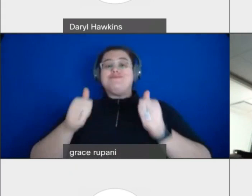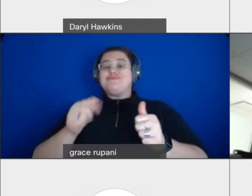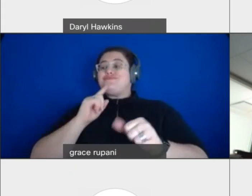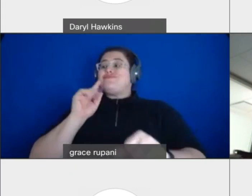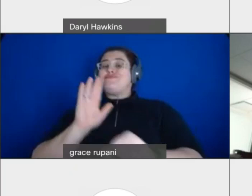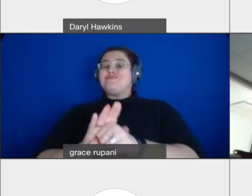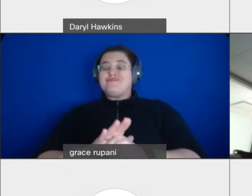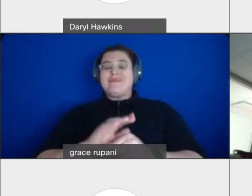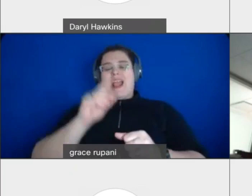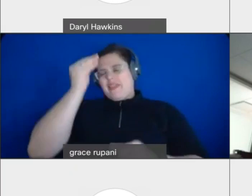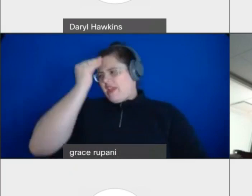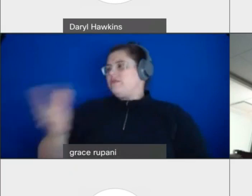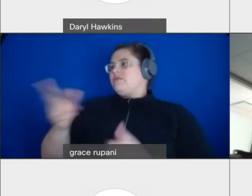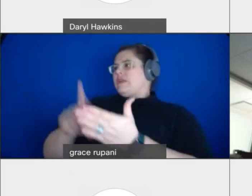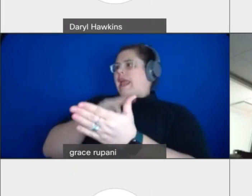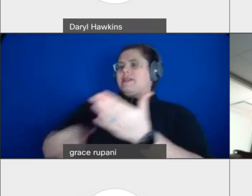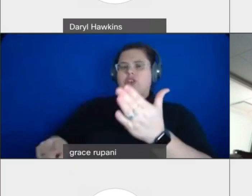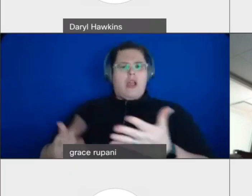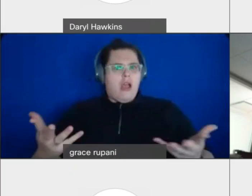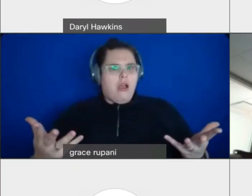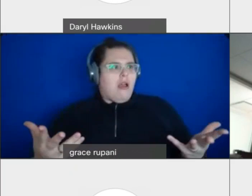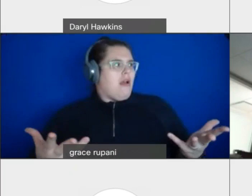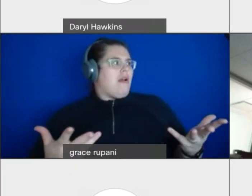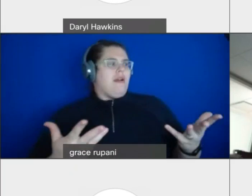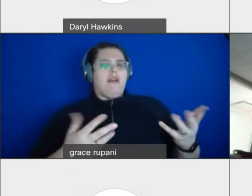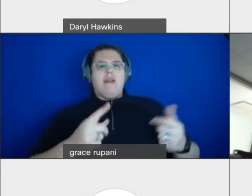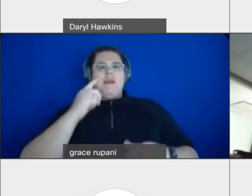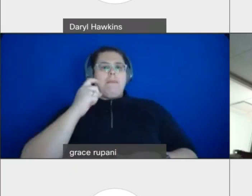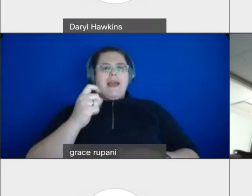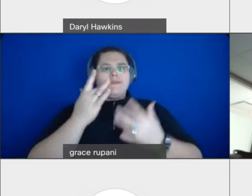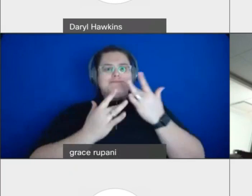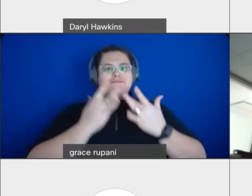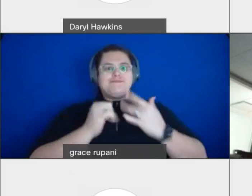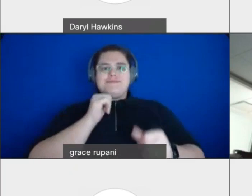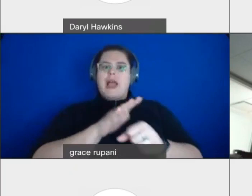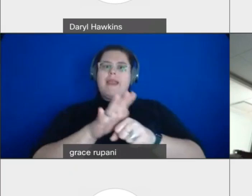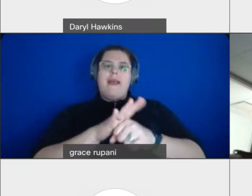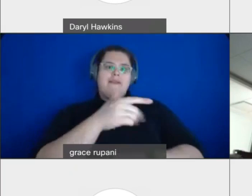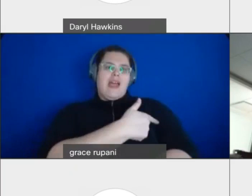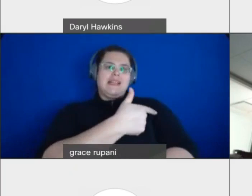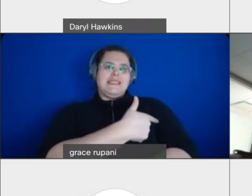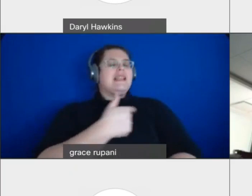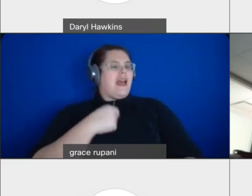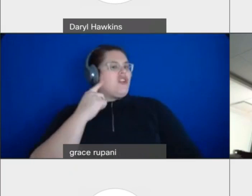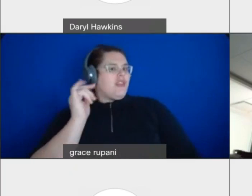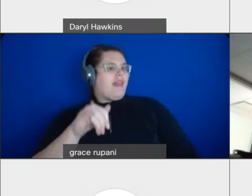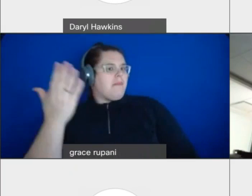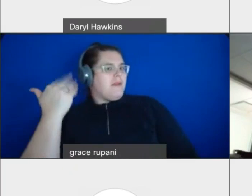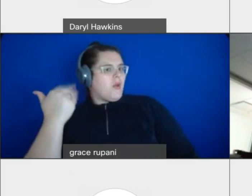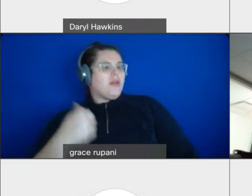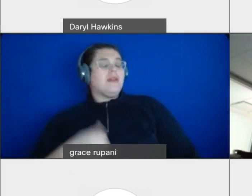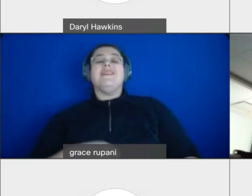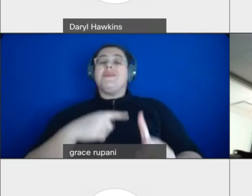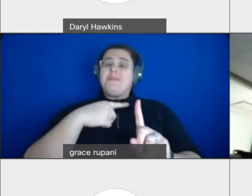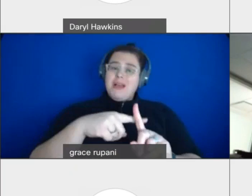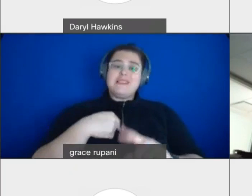canceled because, you know, there wasn't enough vaccine to go around. I've also heard accounts of people receiving the vaccine,